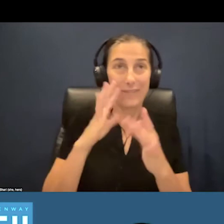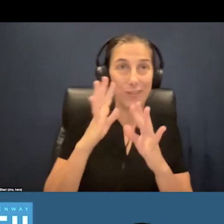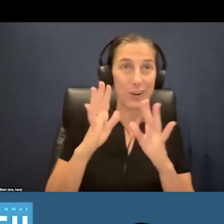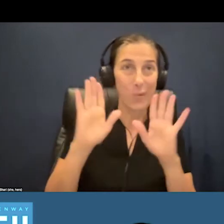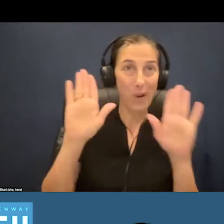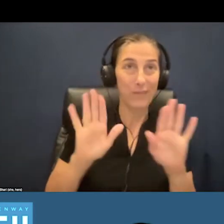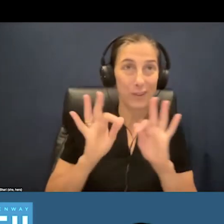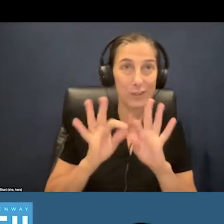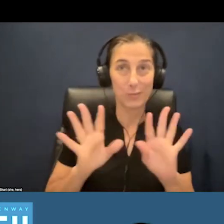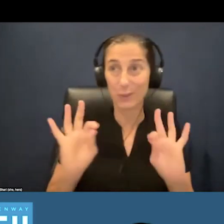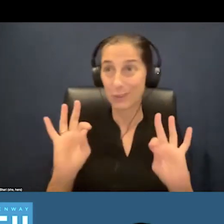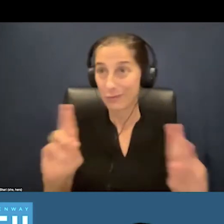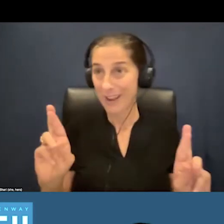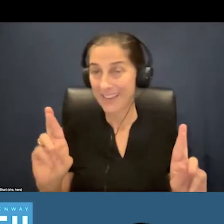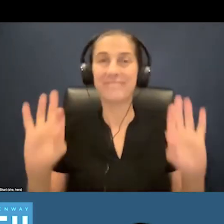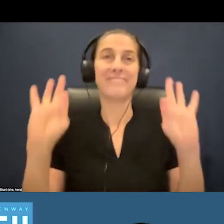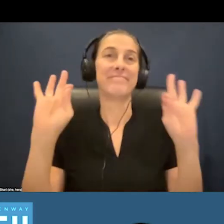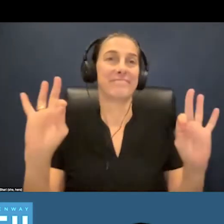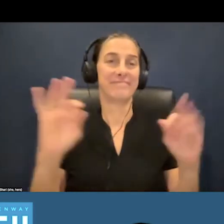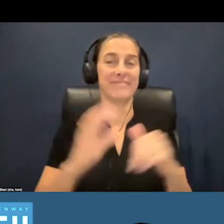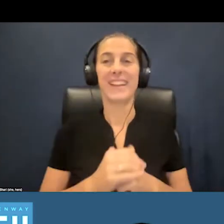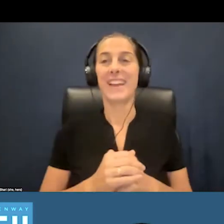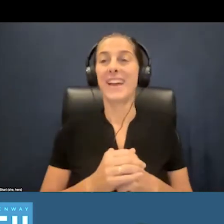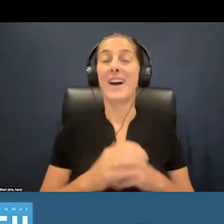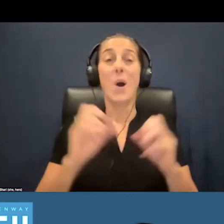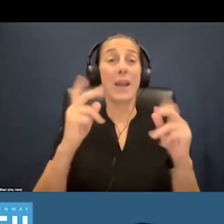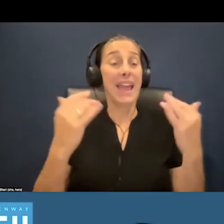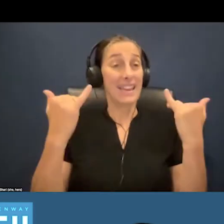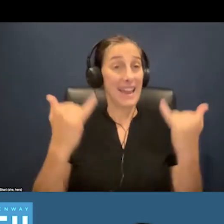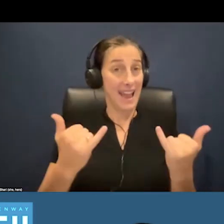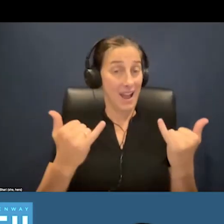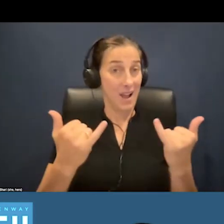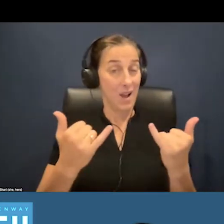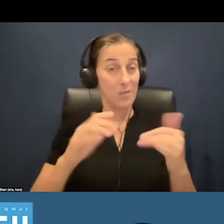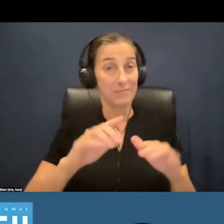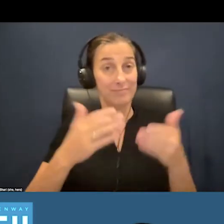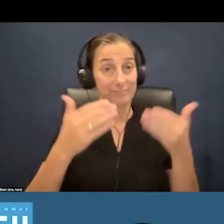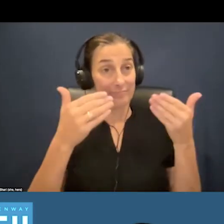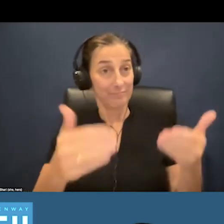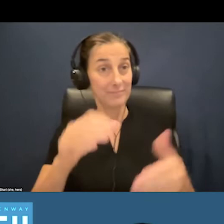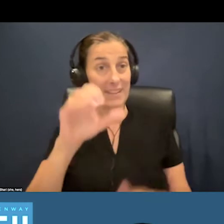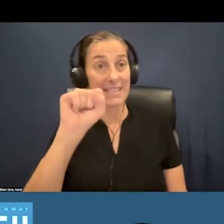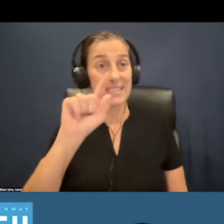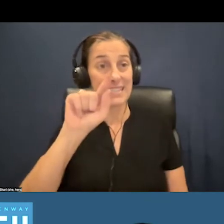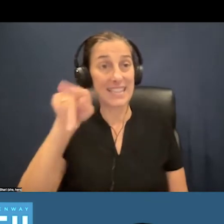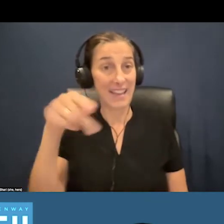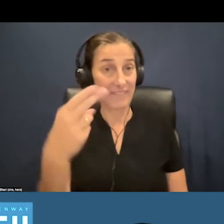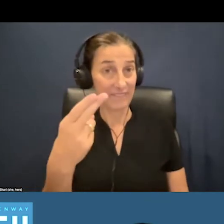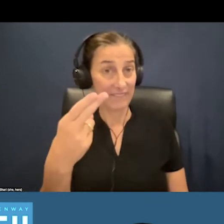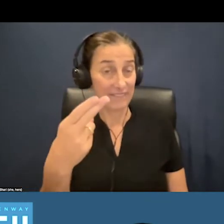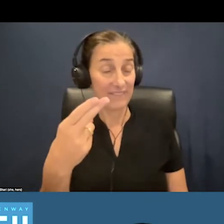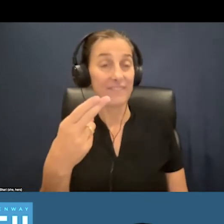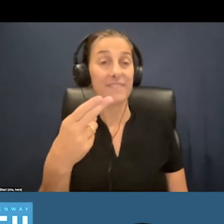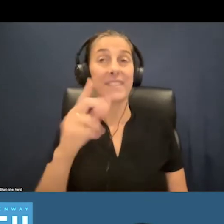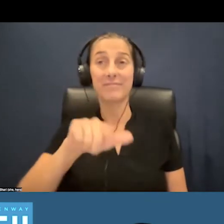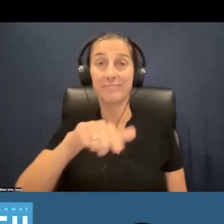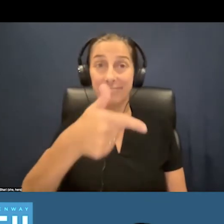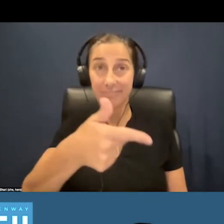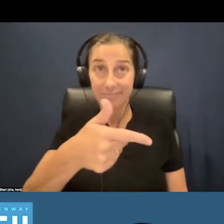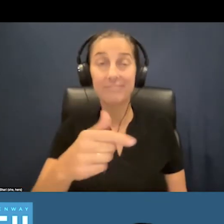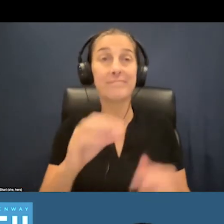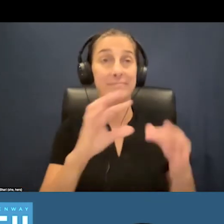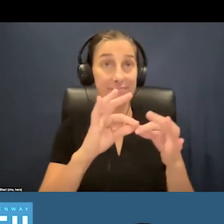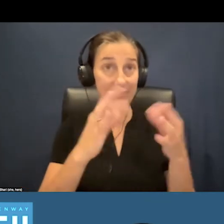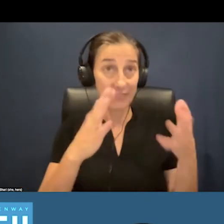All right, so let's take it away again, Steph. and then we'll follow it up with